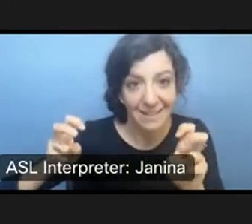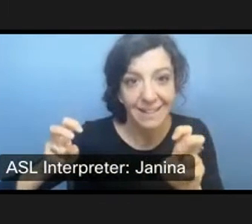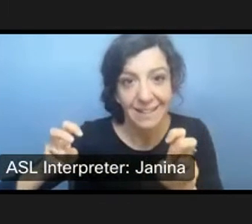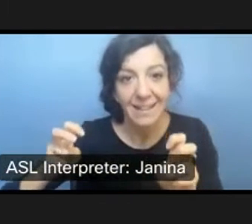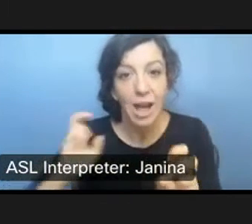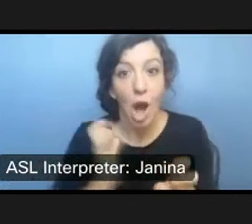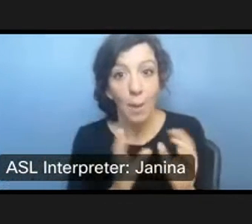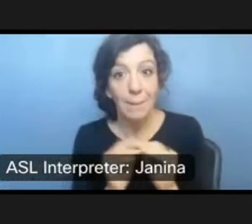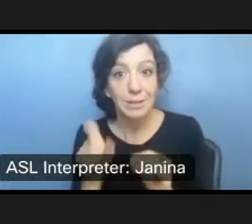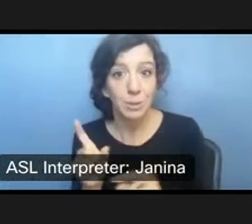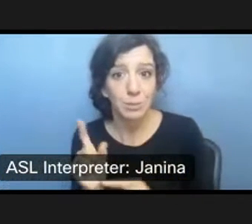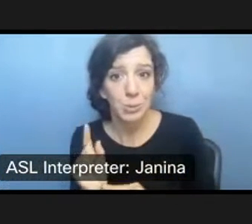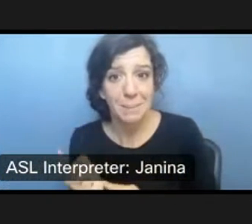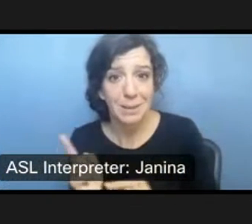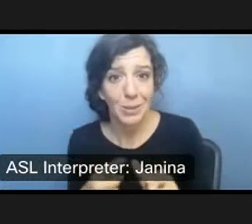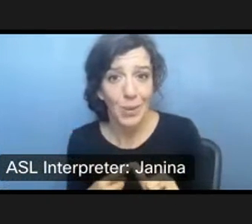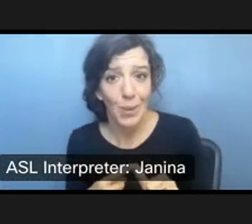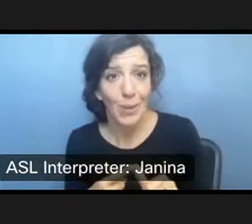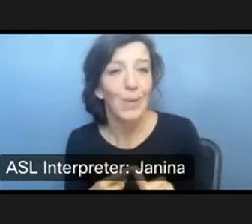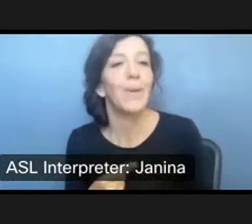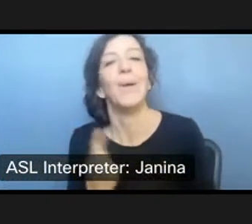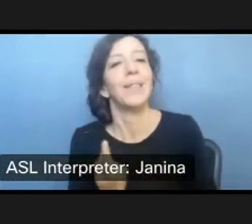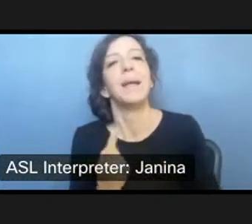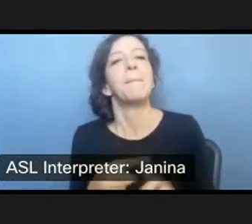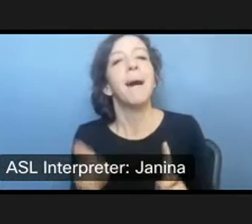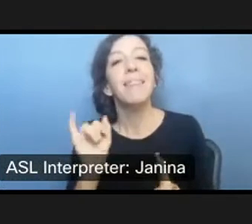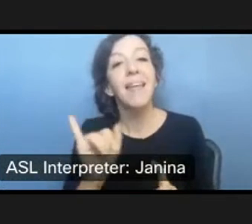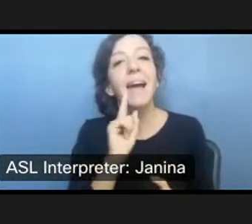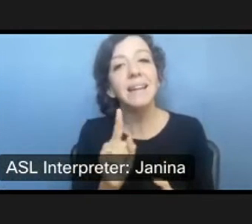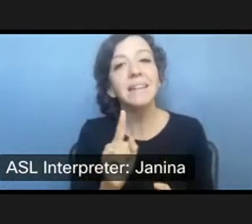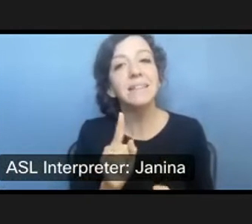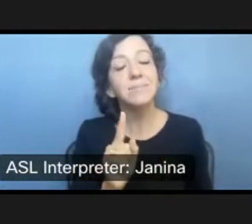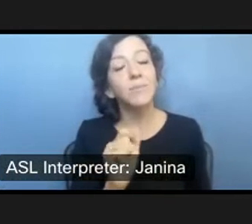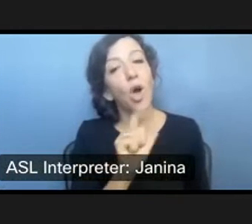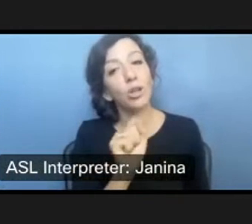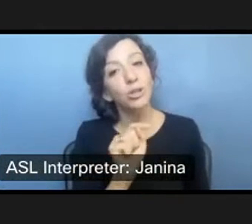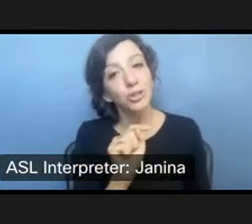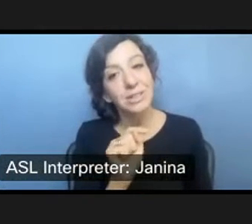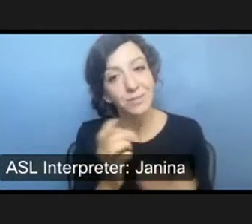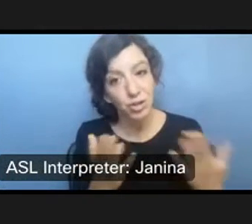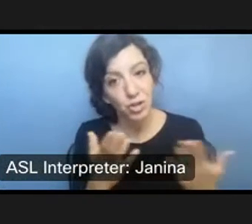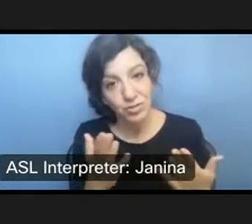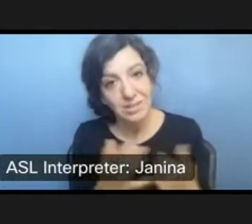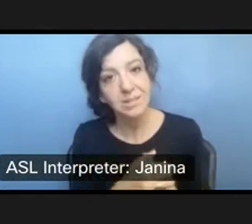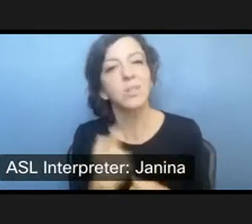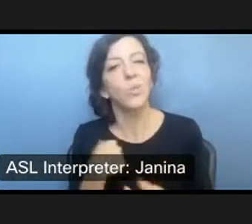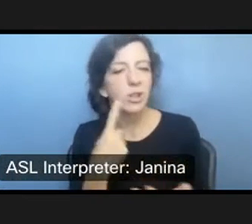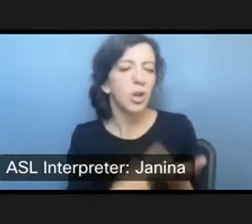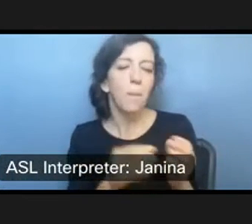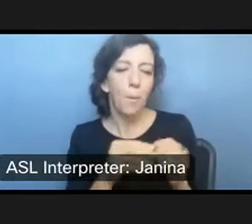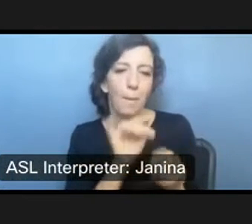on doing for like 20 minutes. So that's alternative services, and we'll certainly be talking more and more about